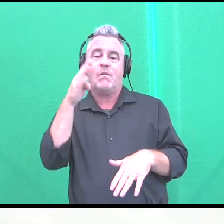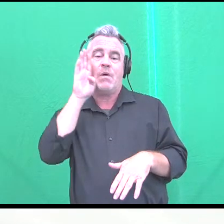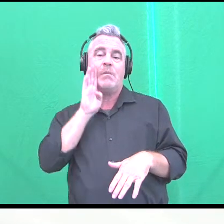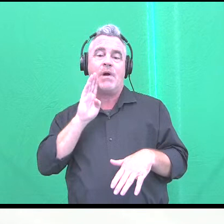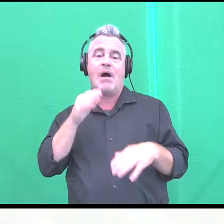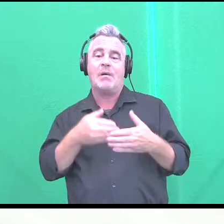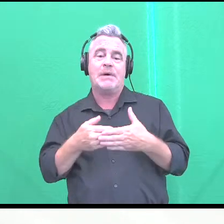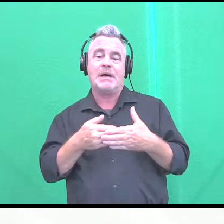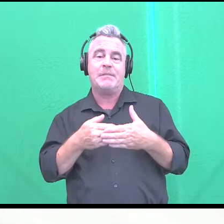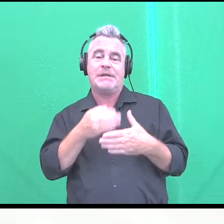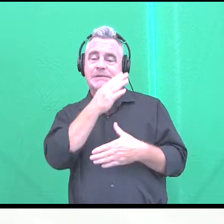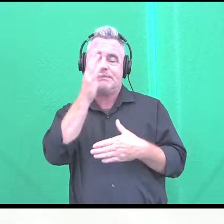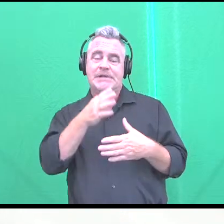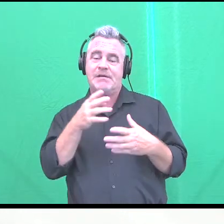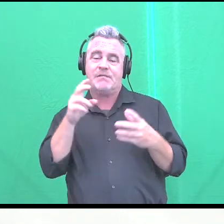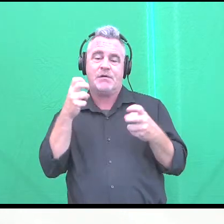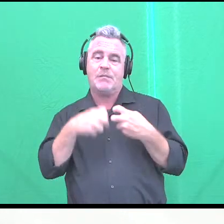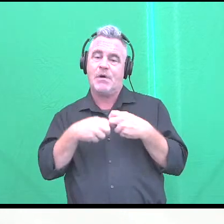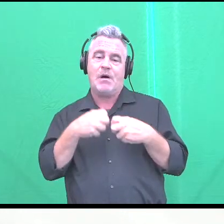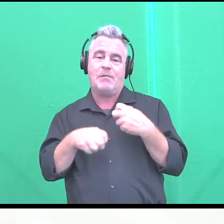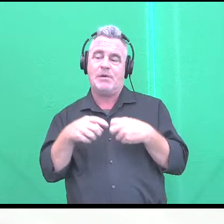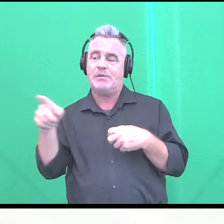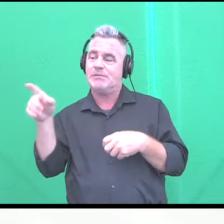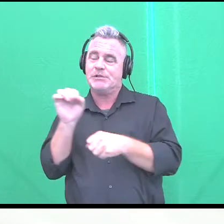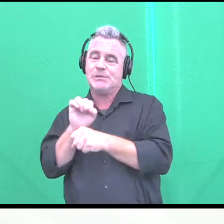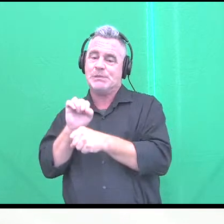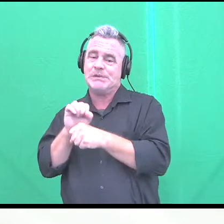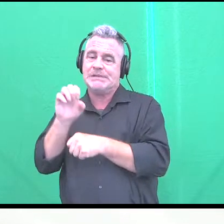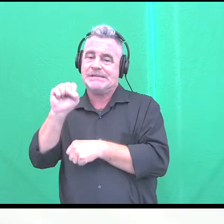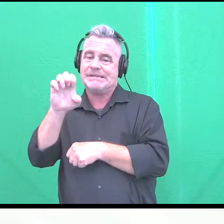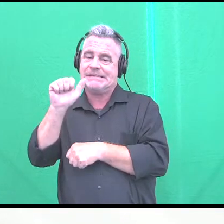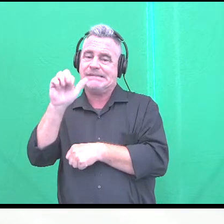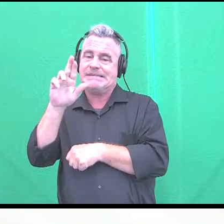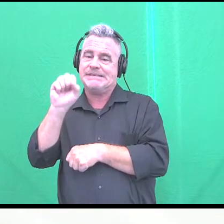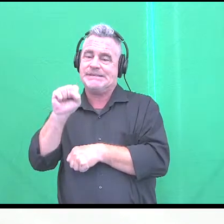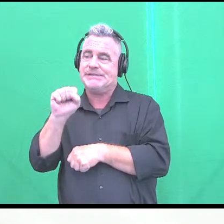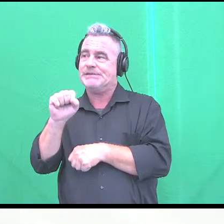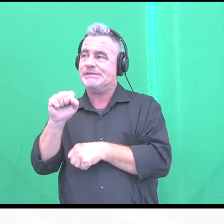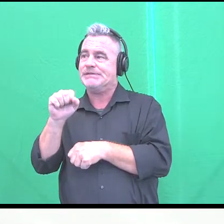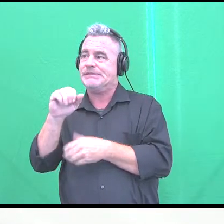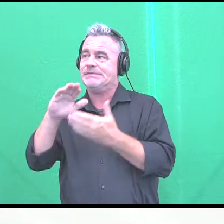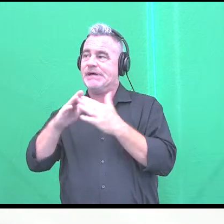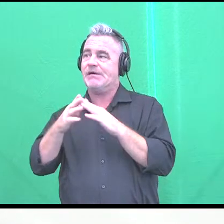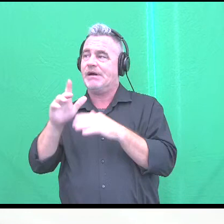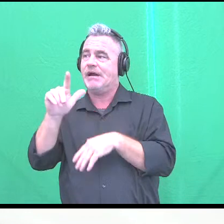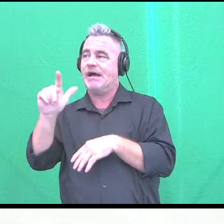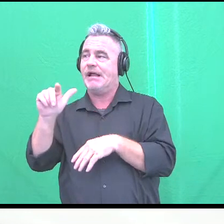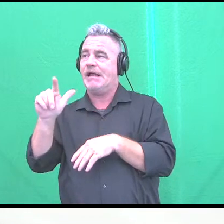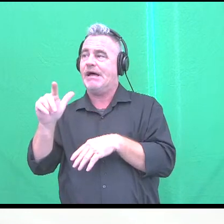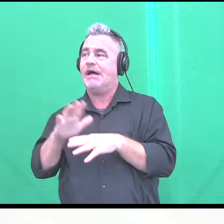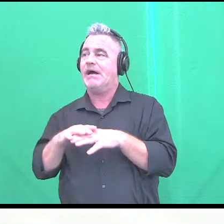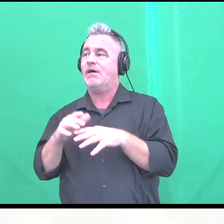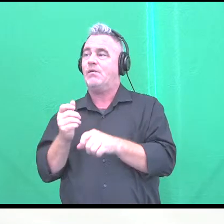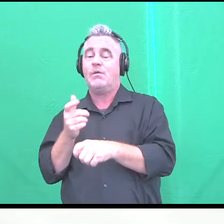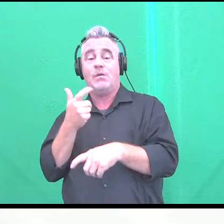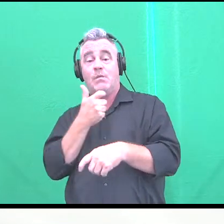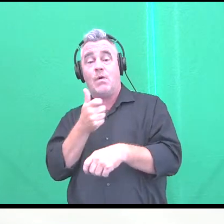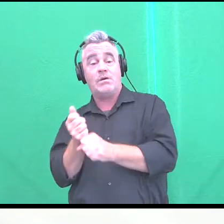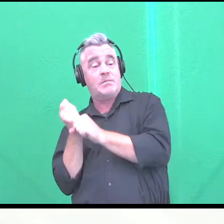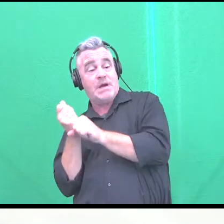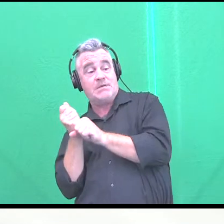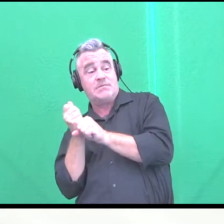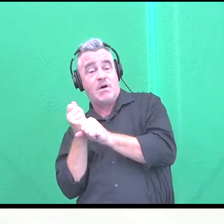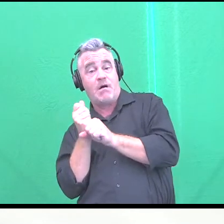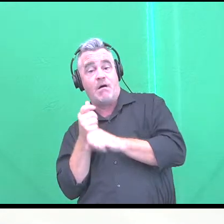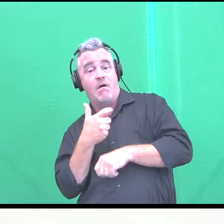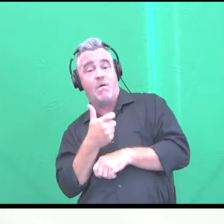us. She worked at Sears in downtown LA. The baseball team that we used to go to as kids and watch the